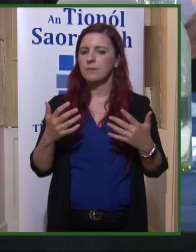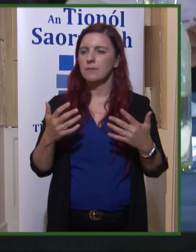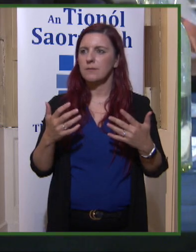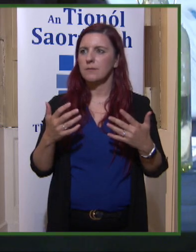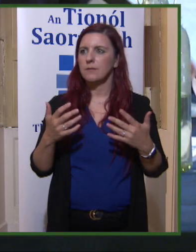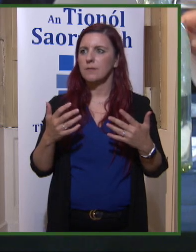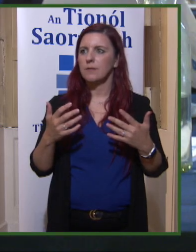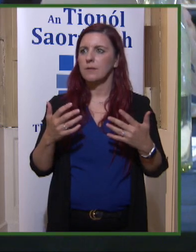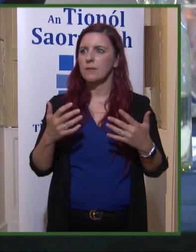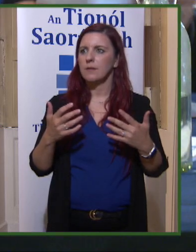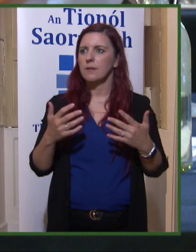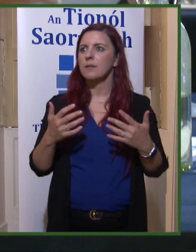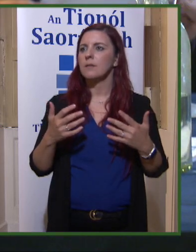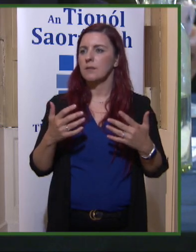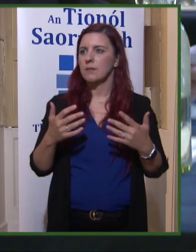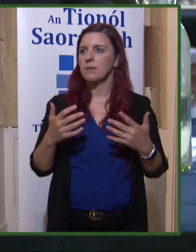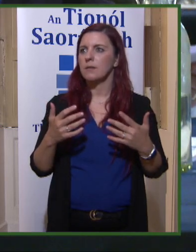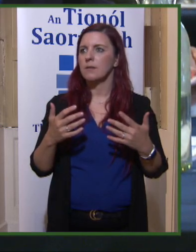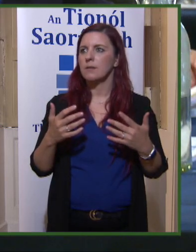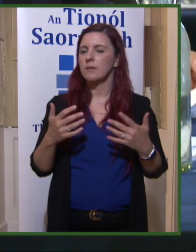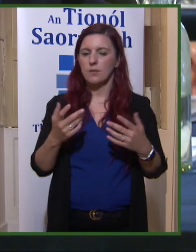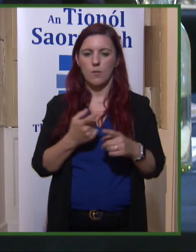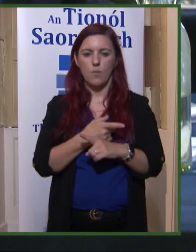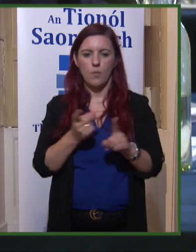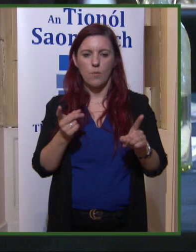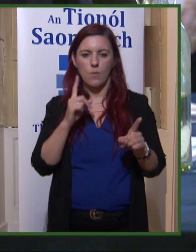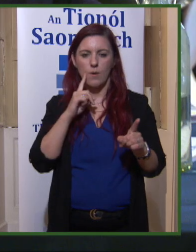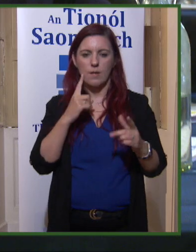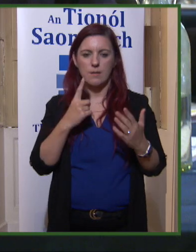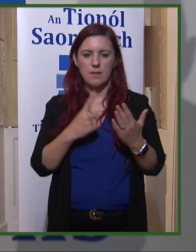powers that will be devolved, that you have decided should be devolved immediately